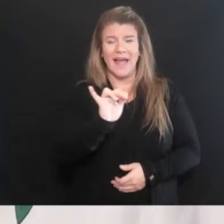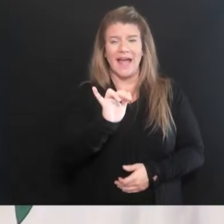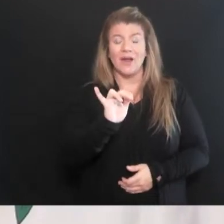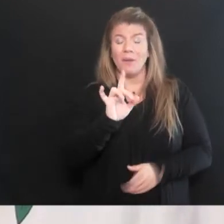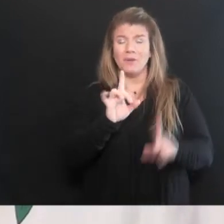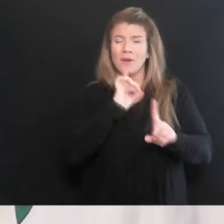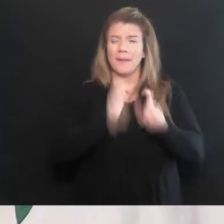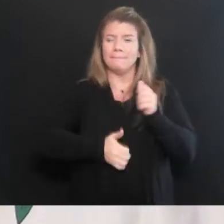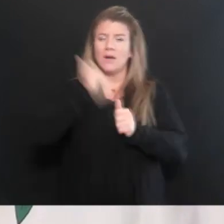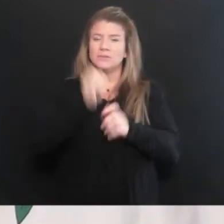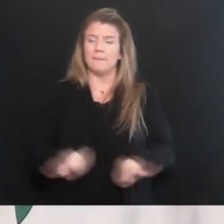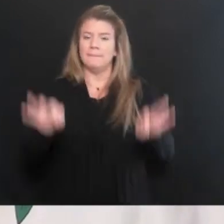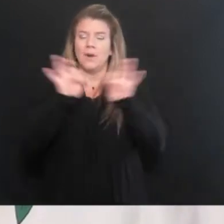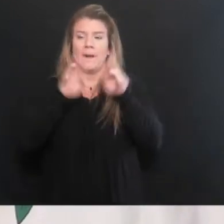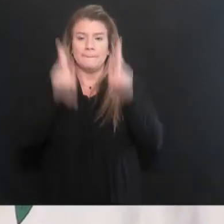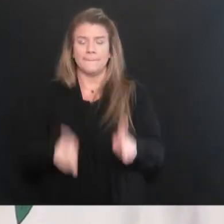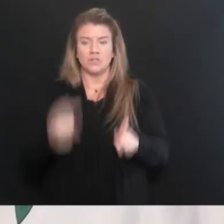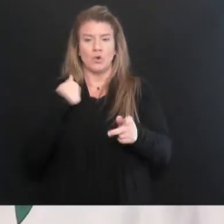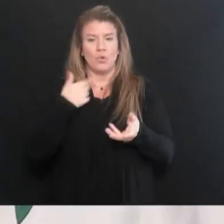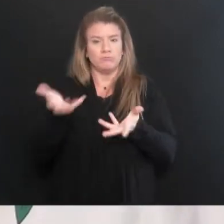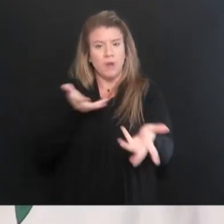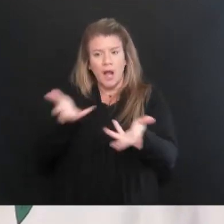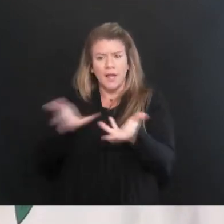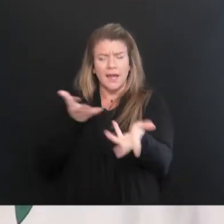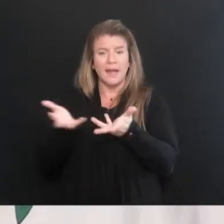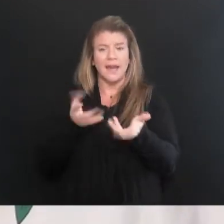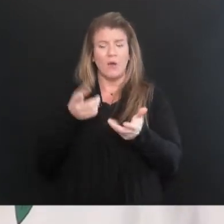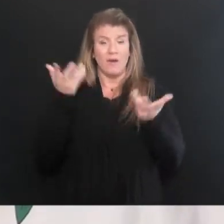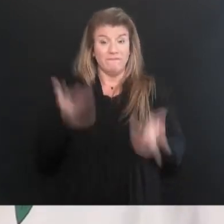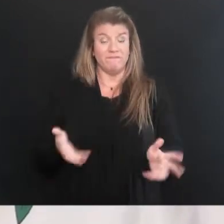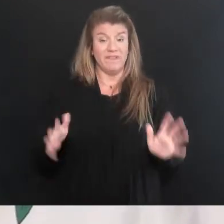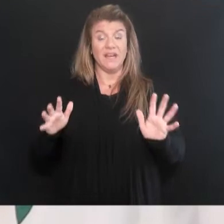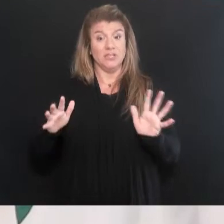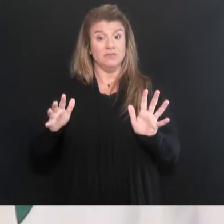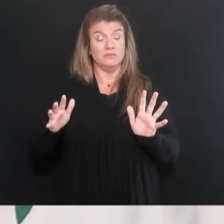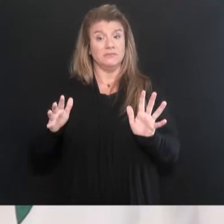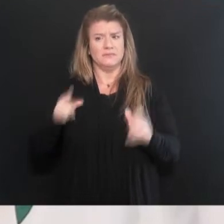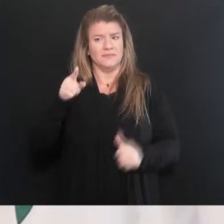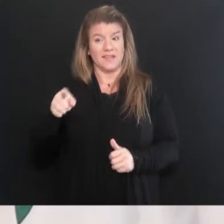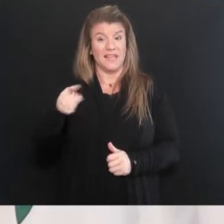was talking to there, when we got done, he stood up and he said,